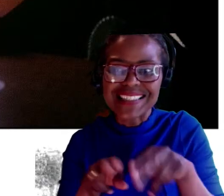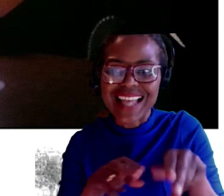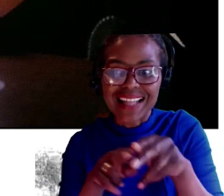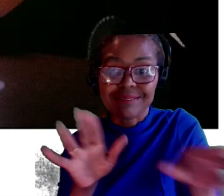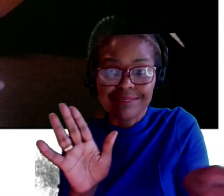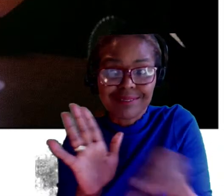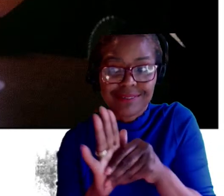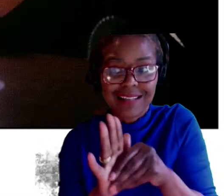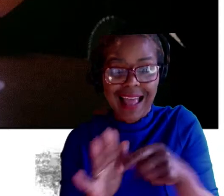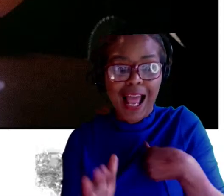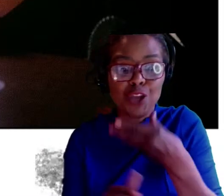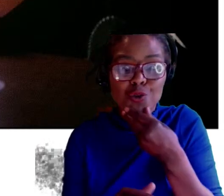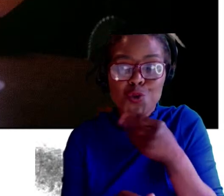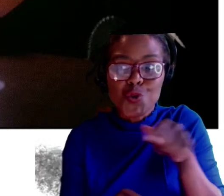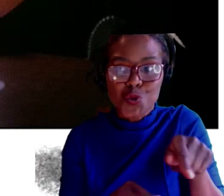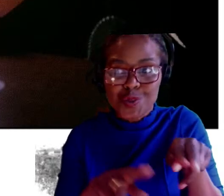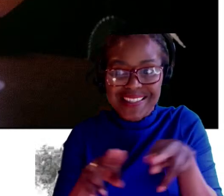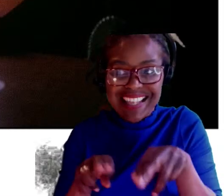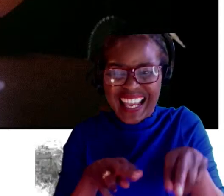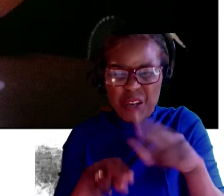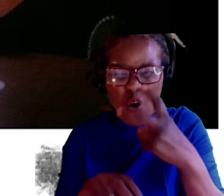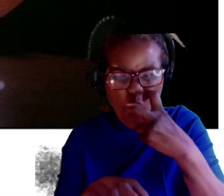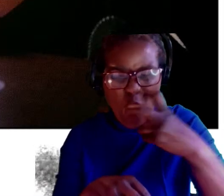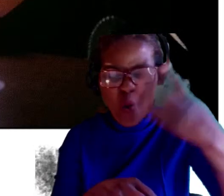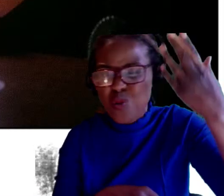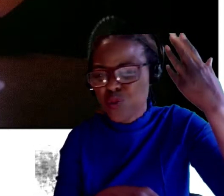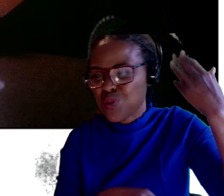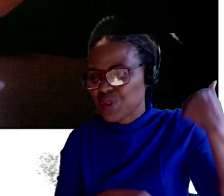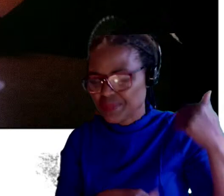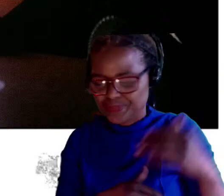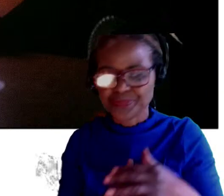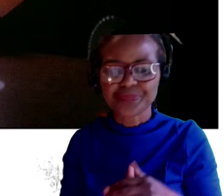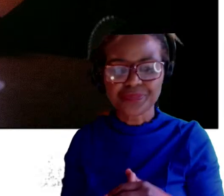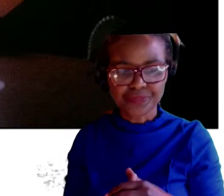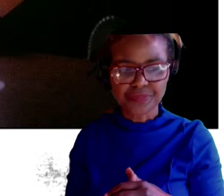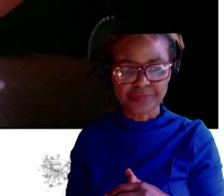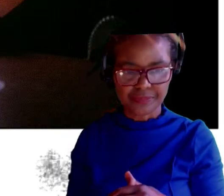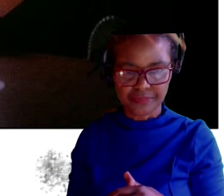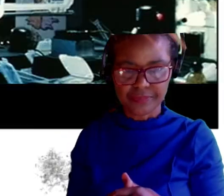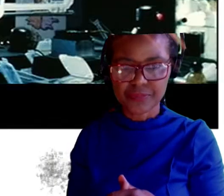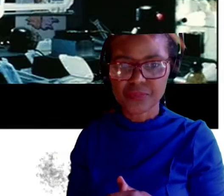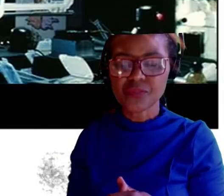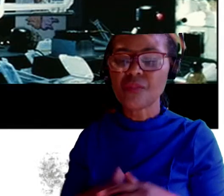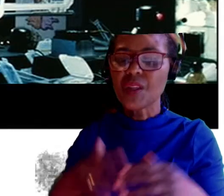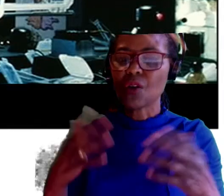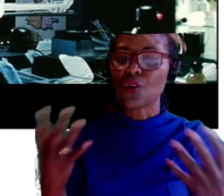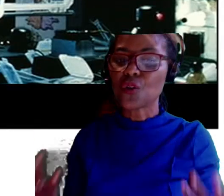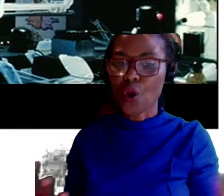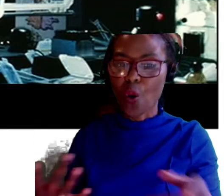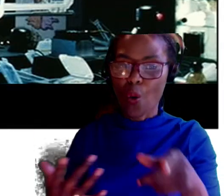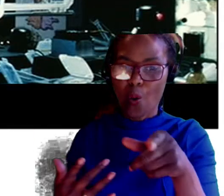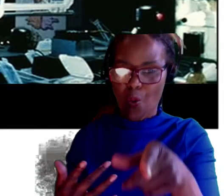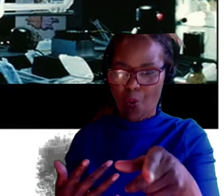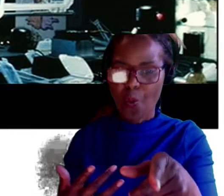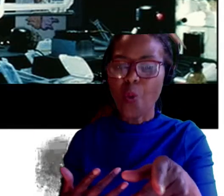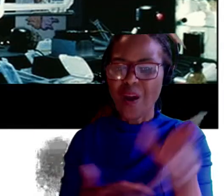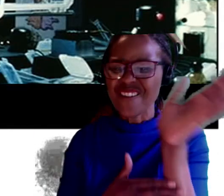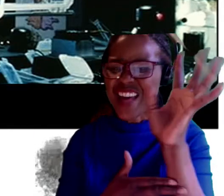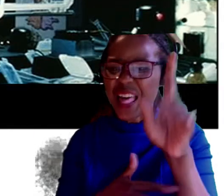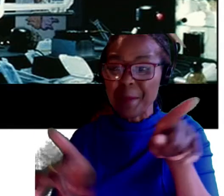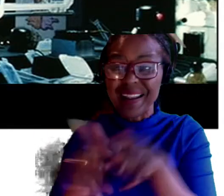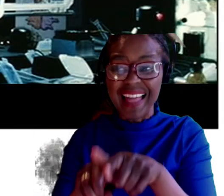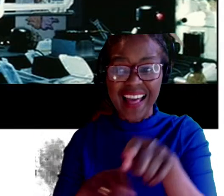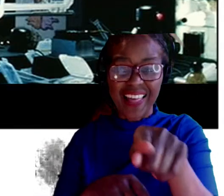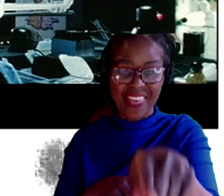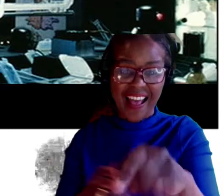So, in this production, we're not going down the route of something like Spielberg's Minority Report, which features a